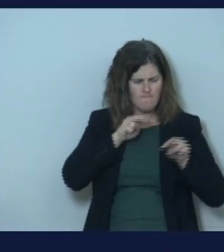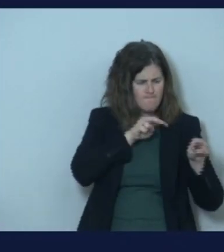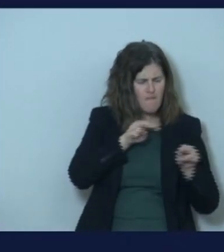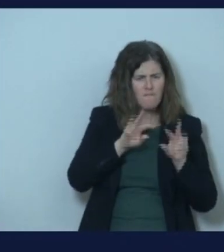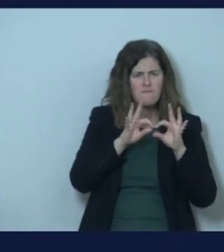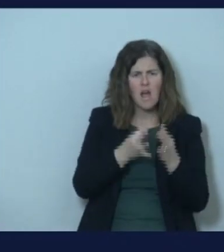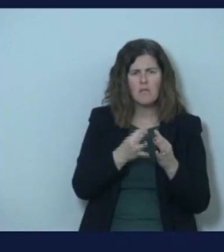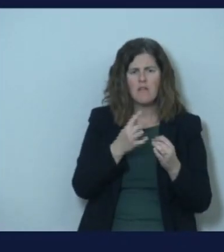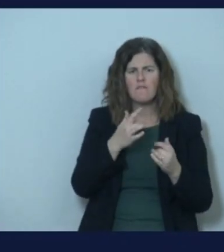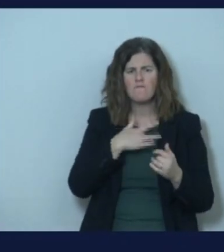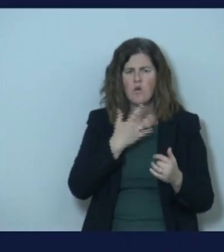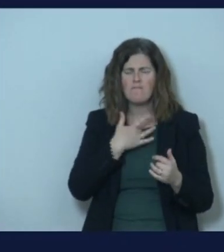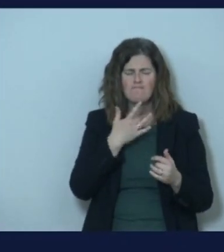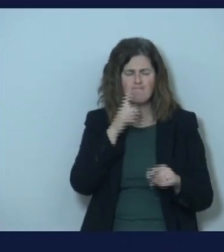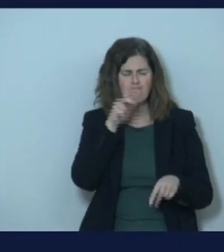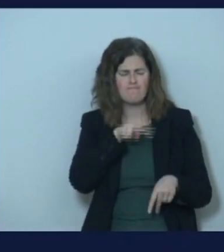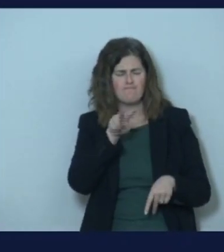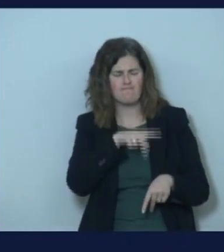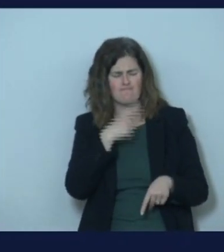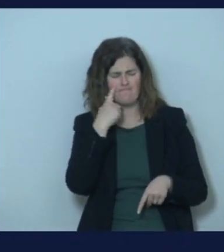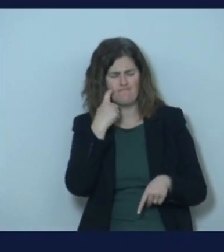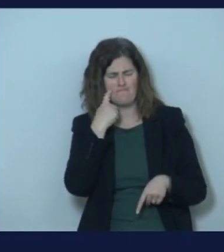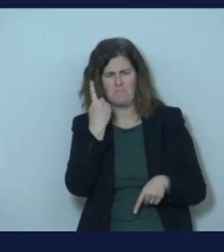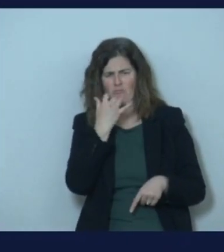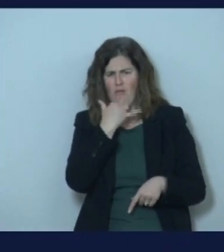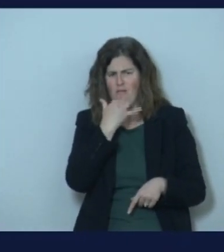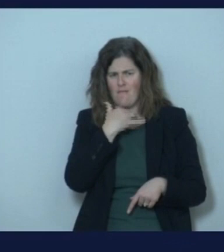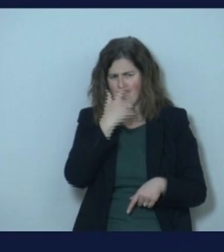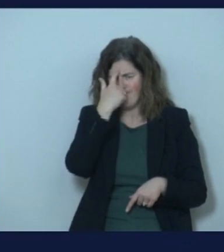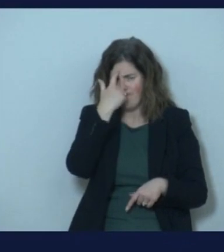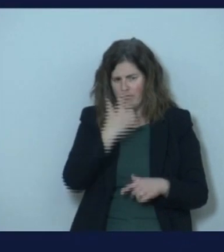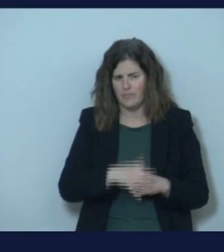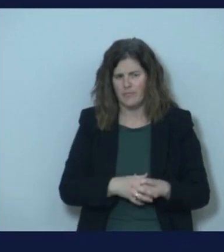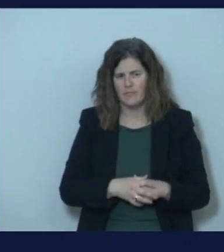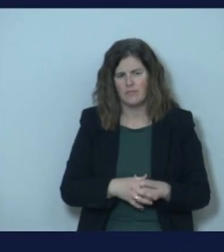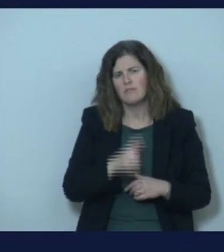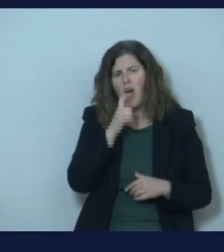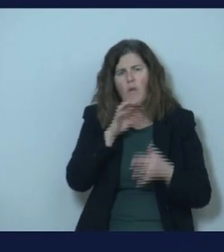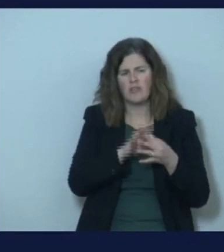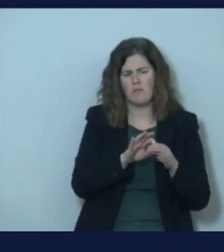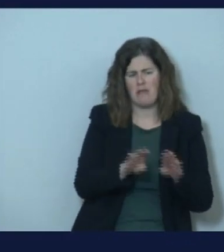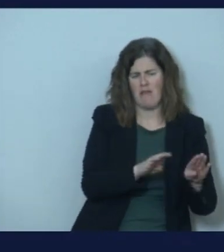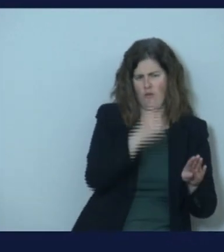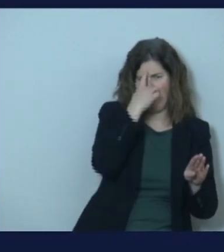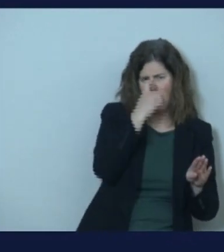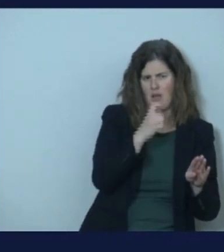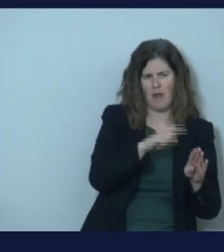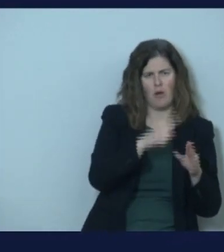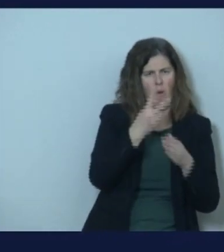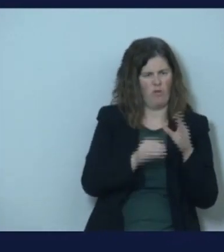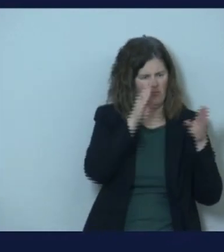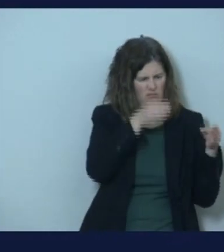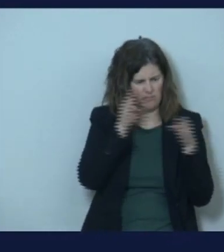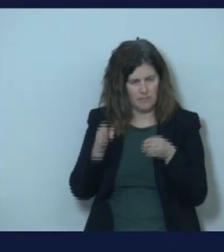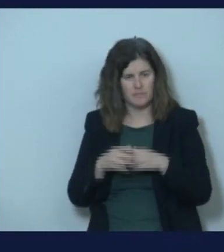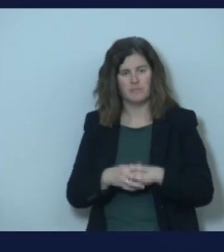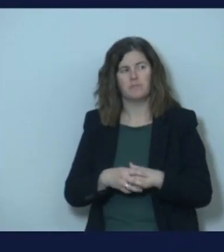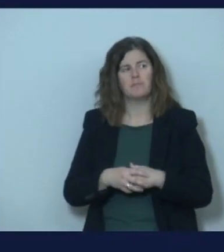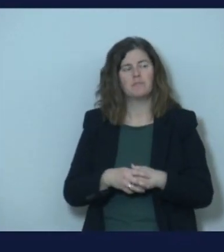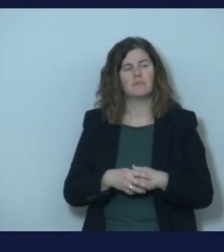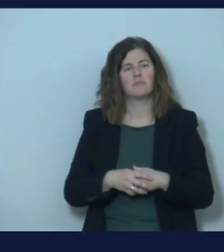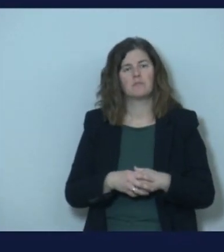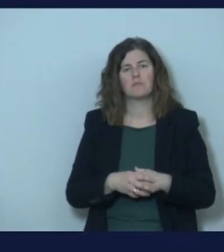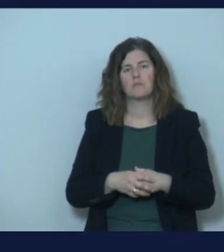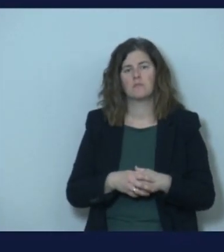for symptoms. This is really not about behavioral health, but I'm going to make it about both. We